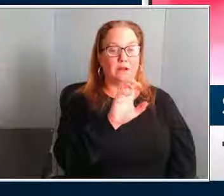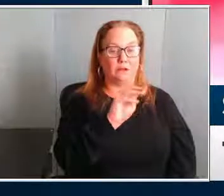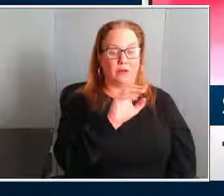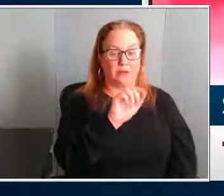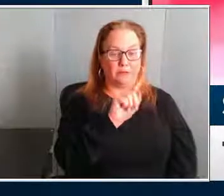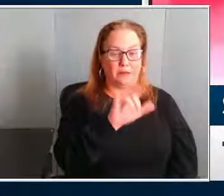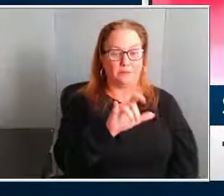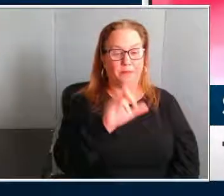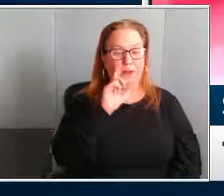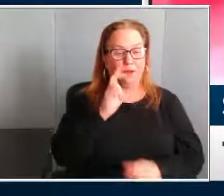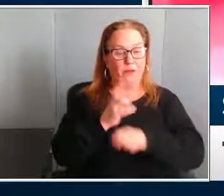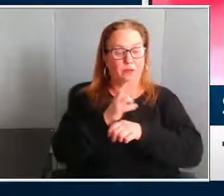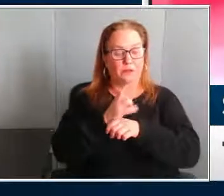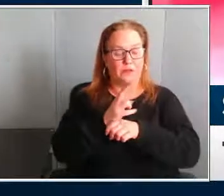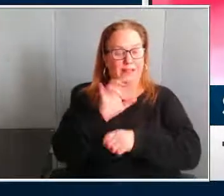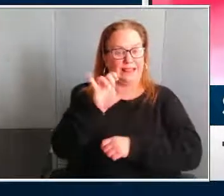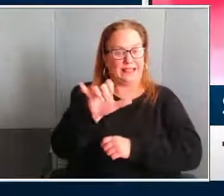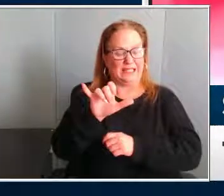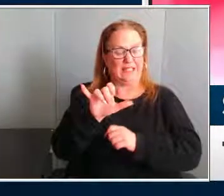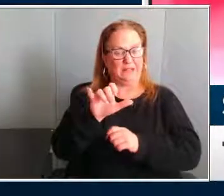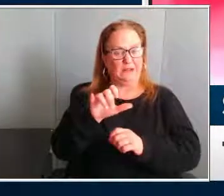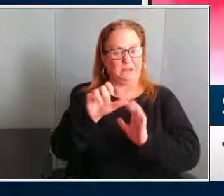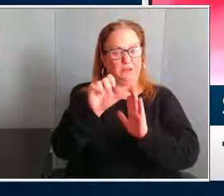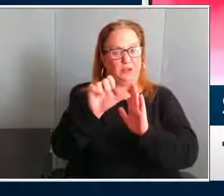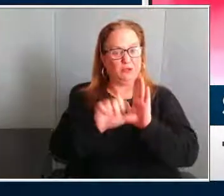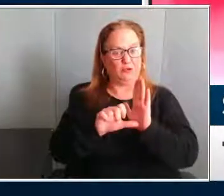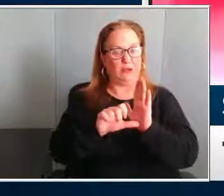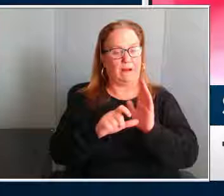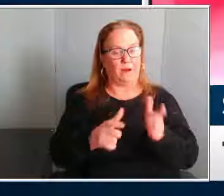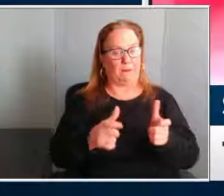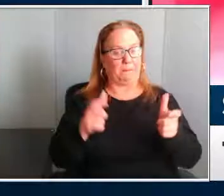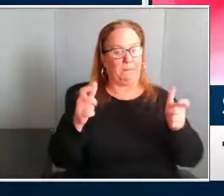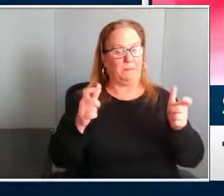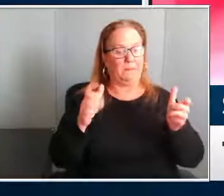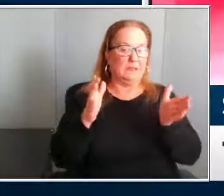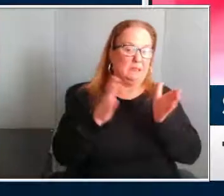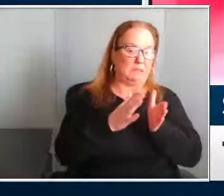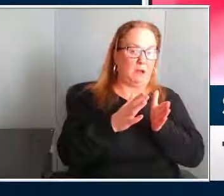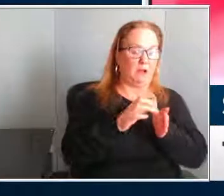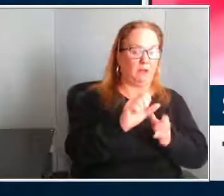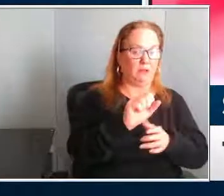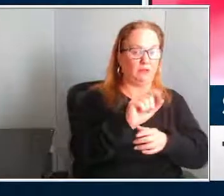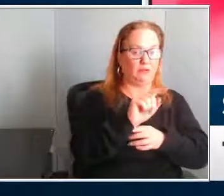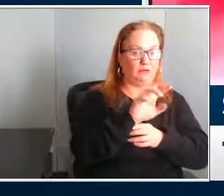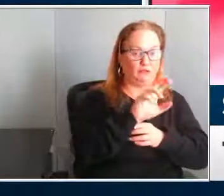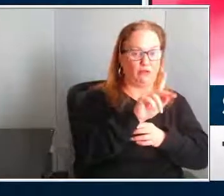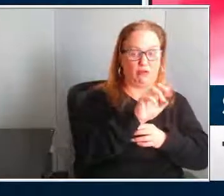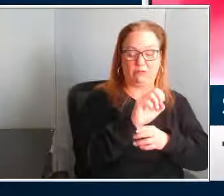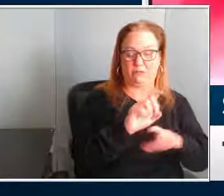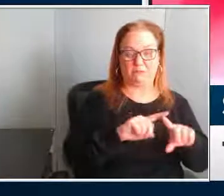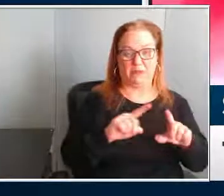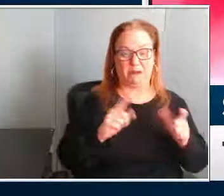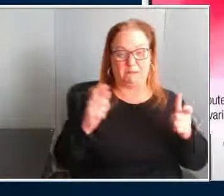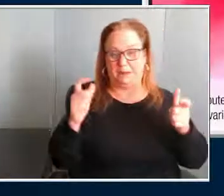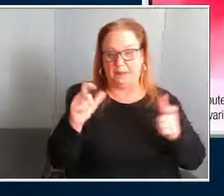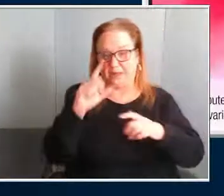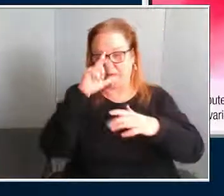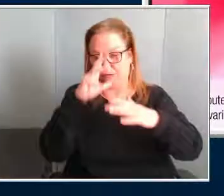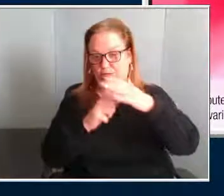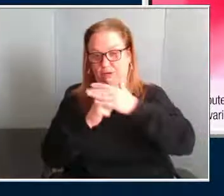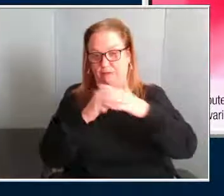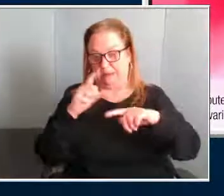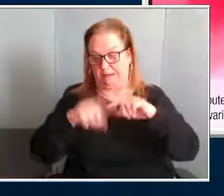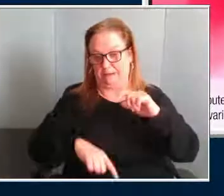but traditionally, these large strokes have been off limits. That's true. Patients with a large core have